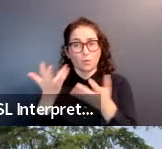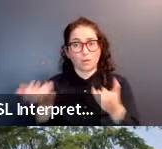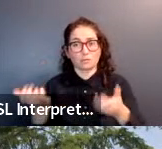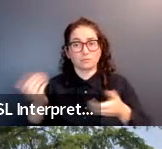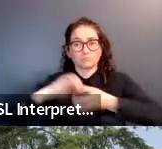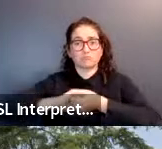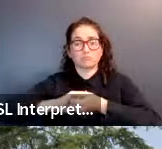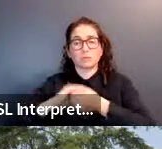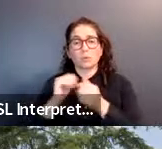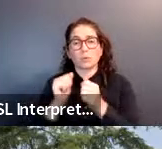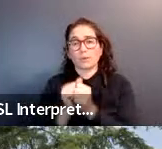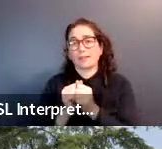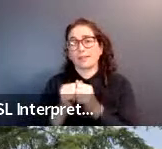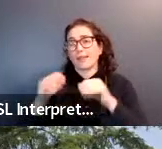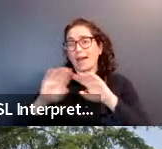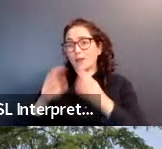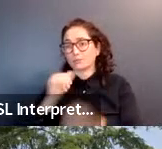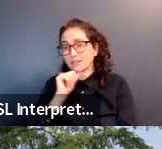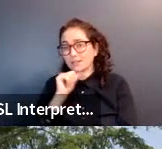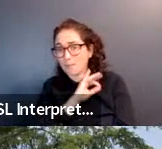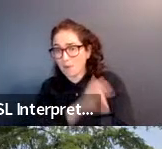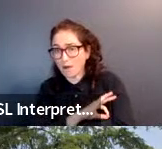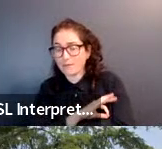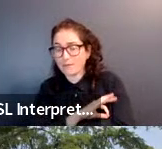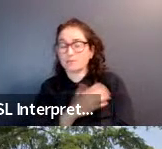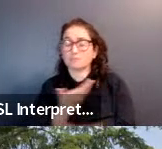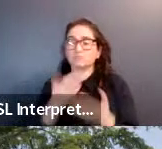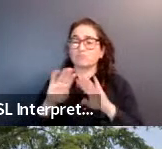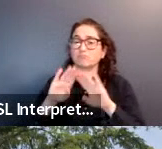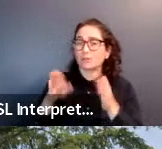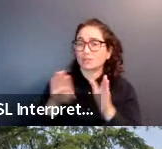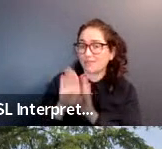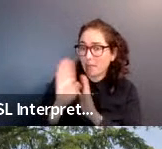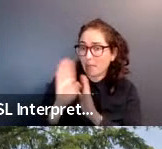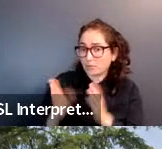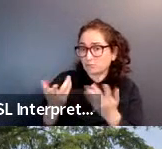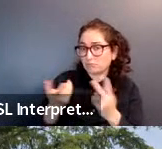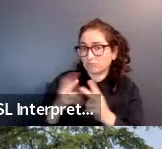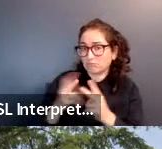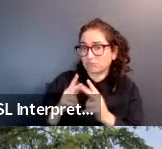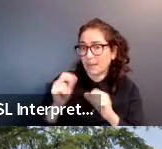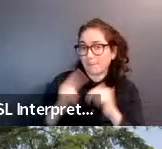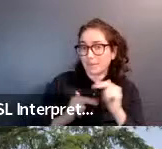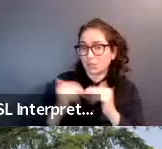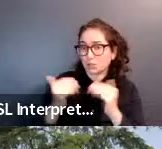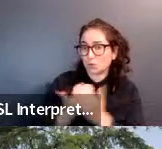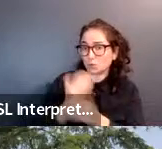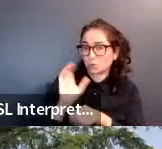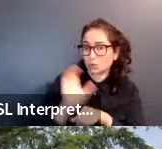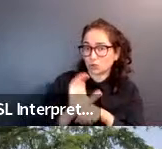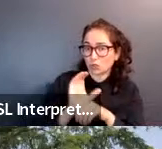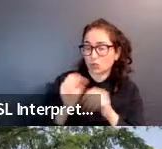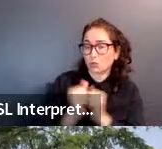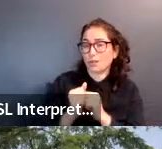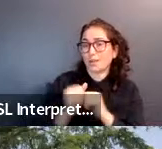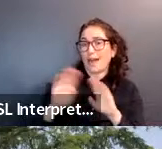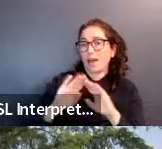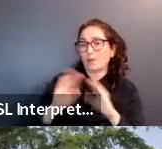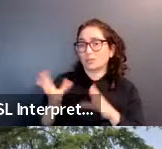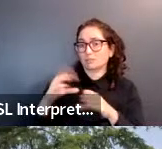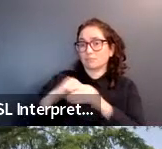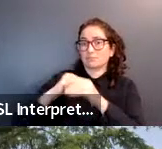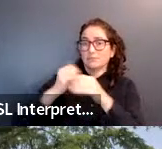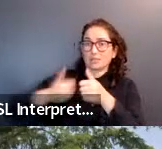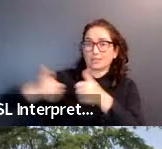a housing nonprofit or a housing developer to build a new church with housing on top.